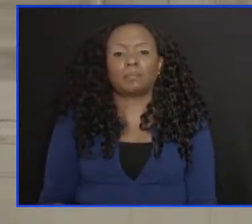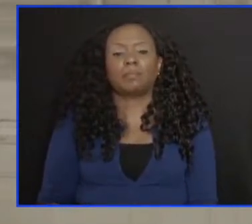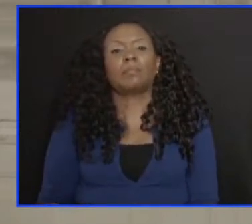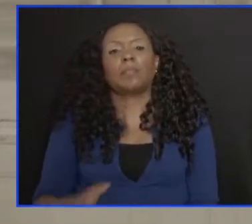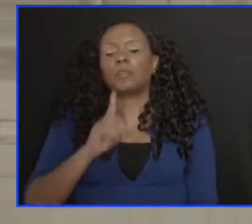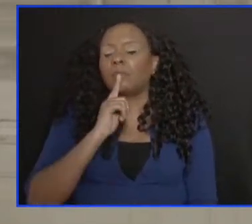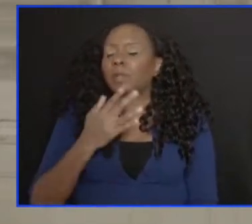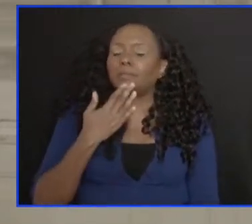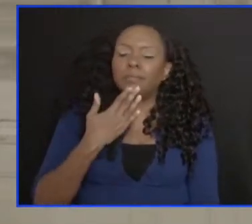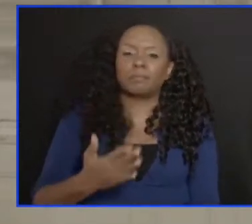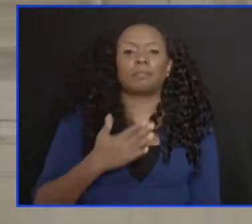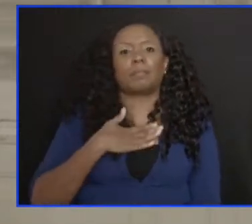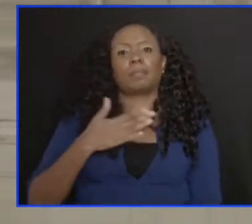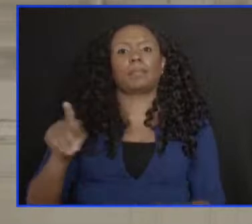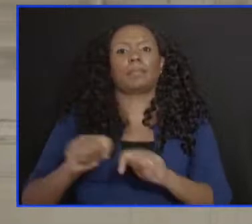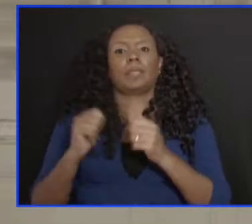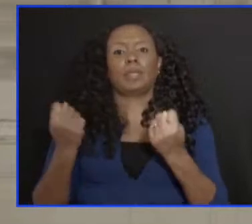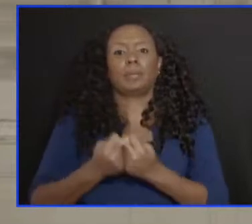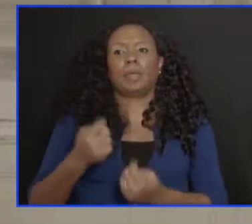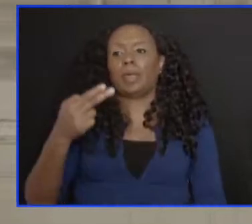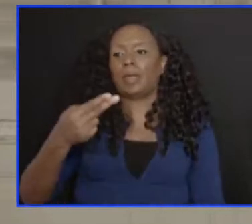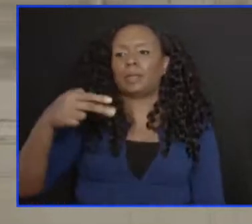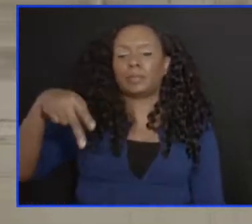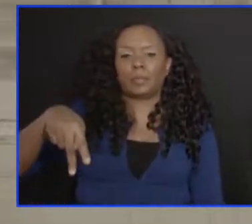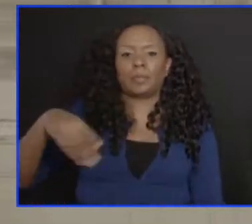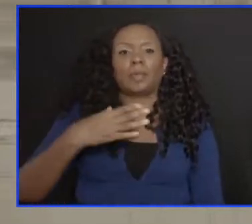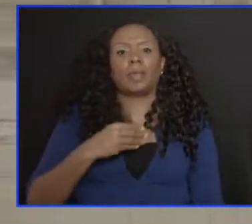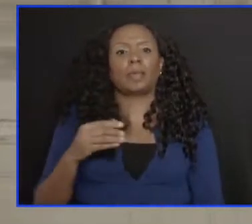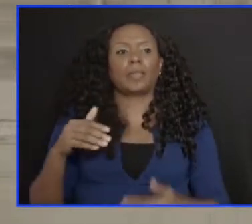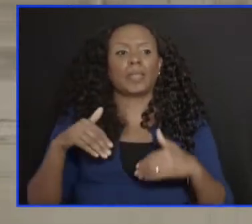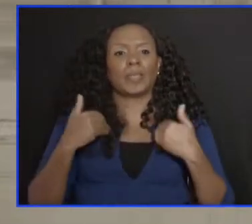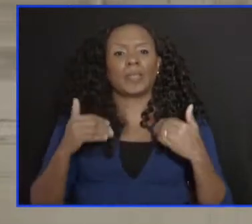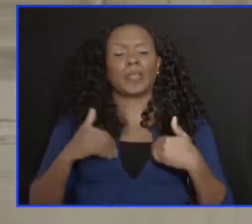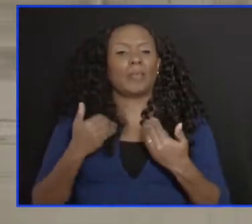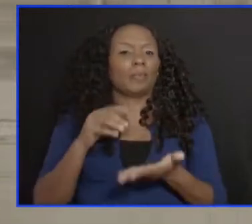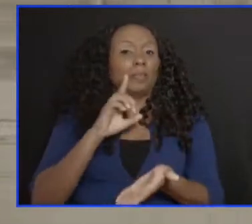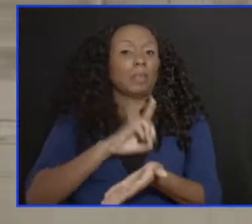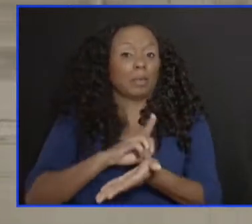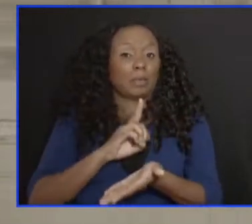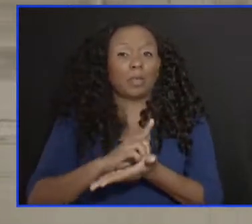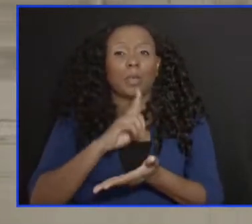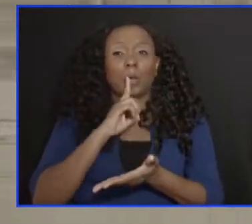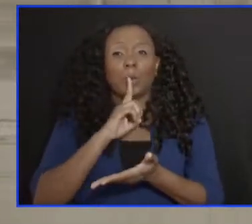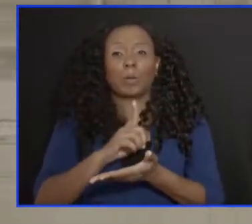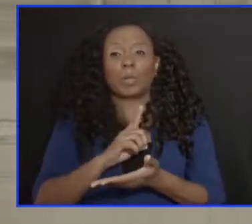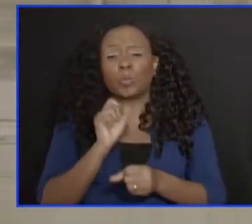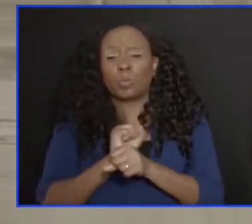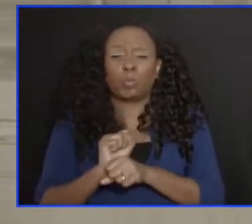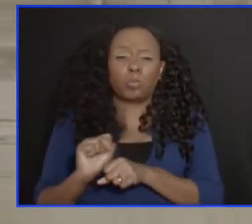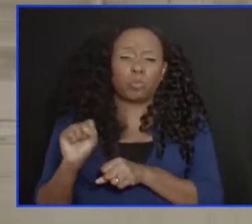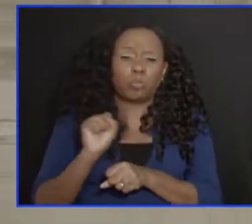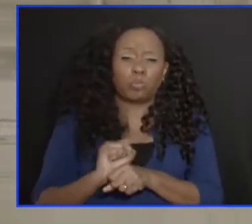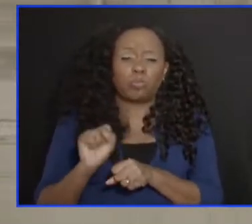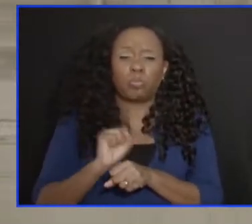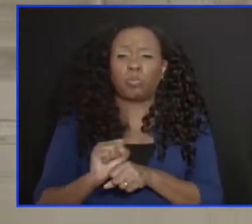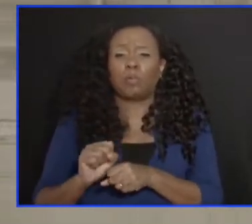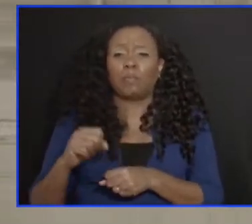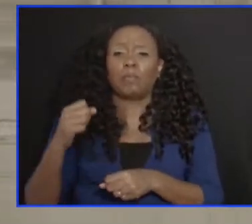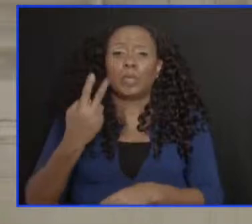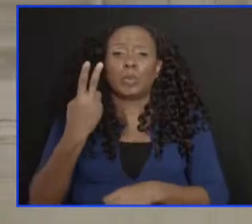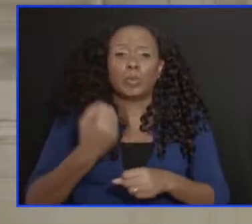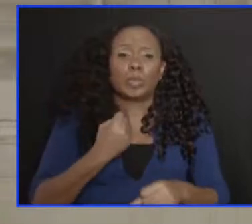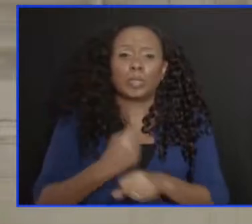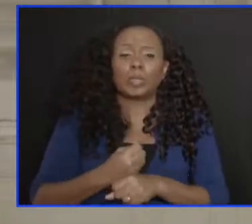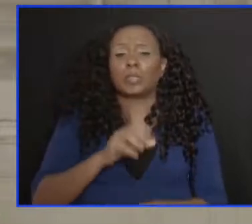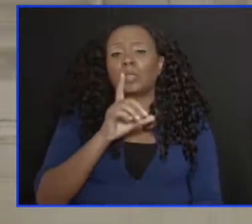Point, but specifically to the young doctors who have toiled for almost 2+ years, Dr. Corbin, Dr.